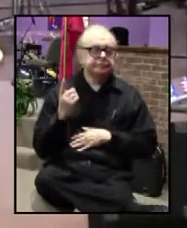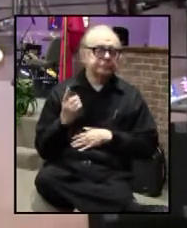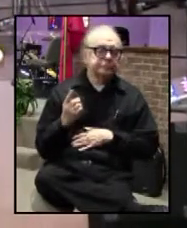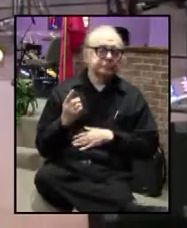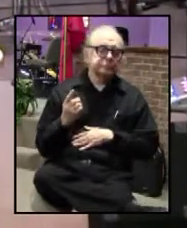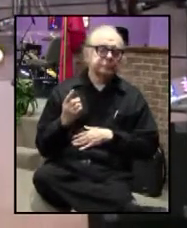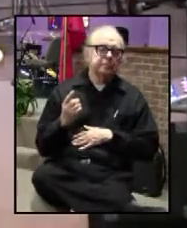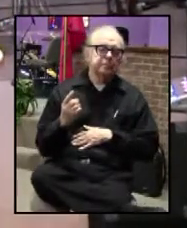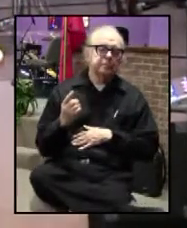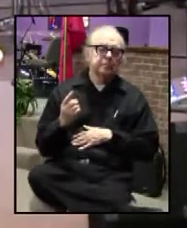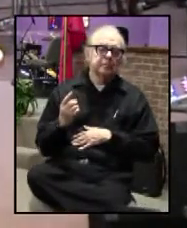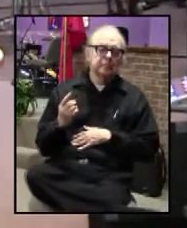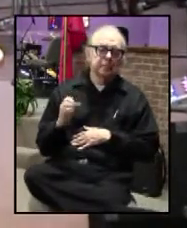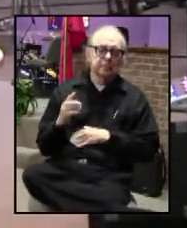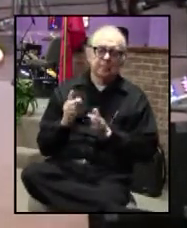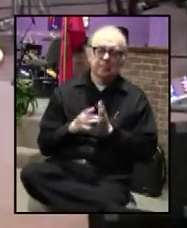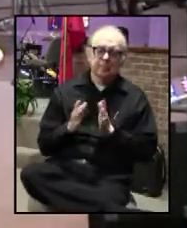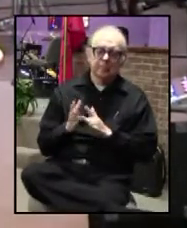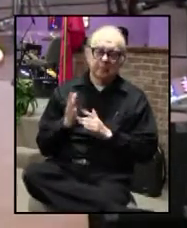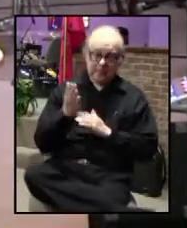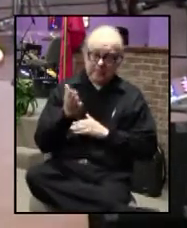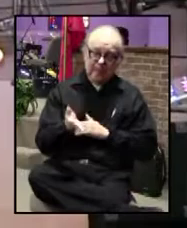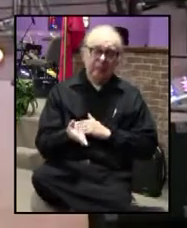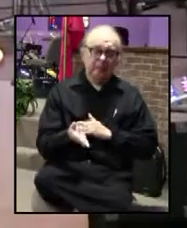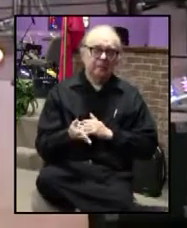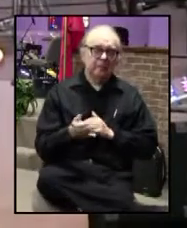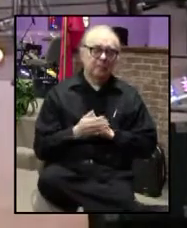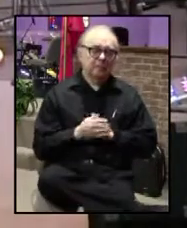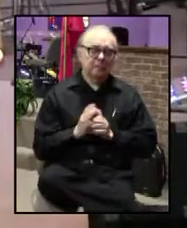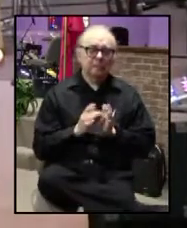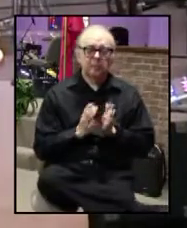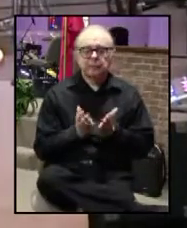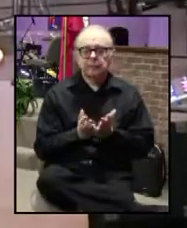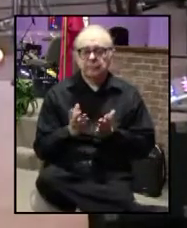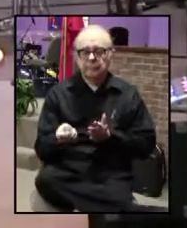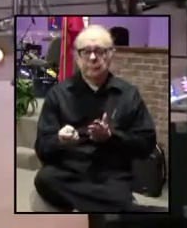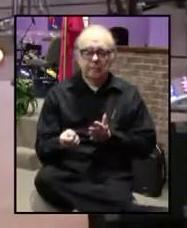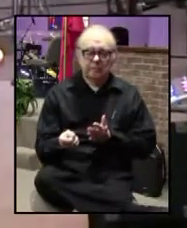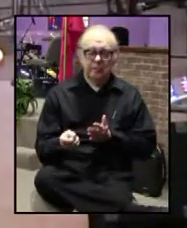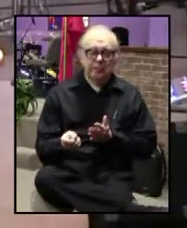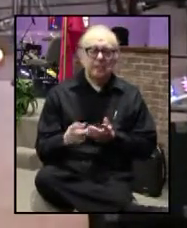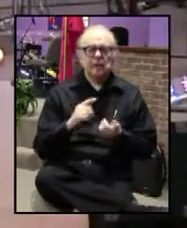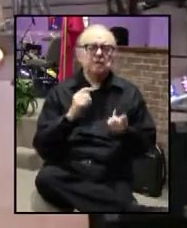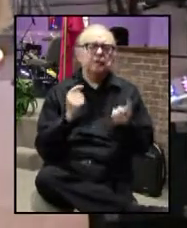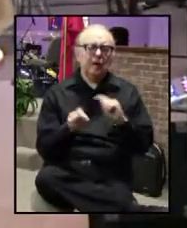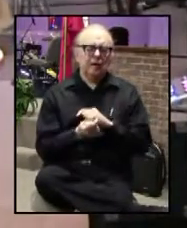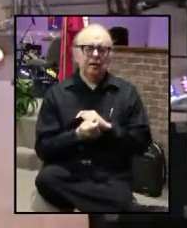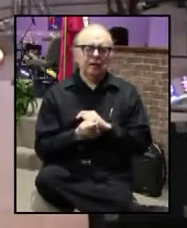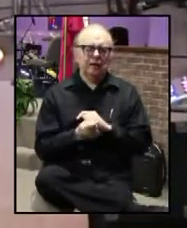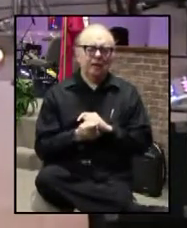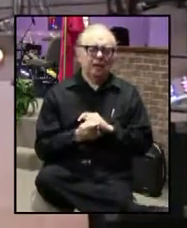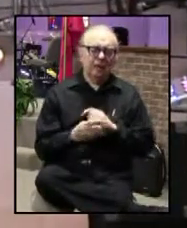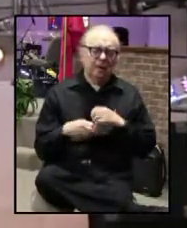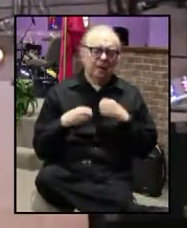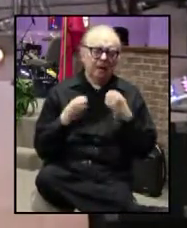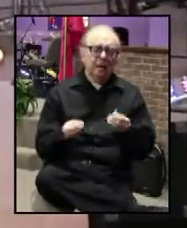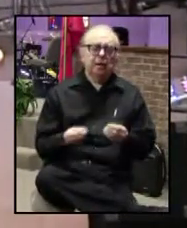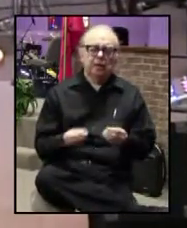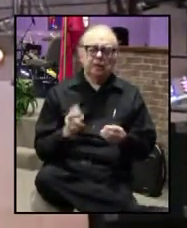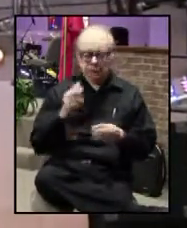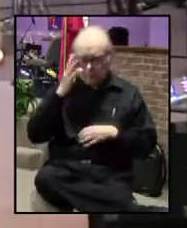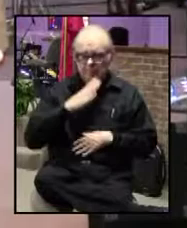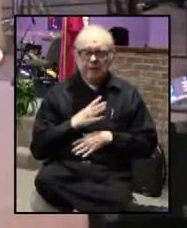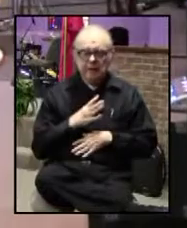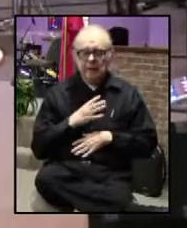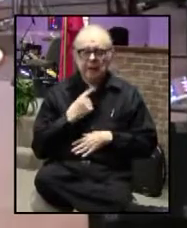understand was when Jesus was there, and the Bible says that he was transfigured, we begin to see there were two men with him, and they